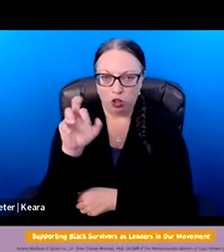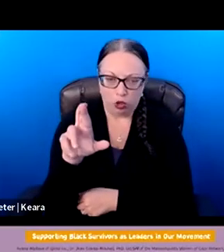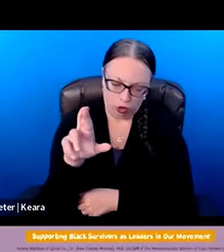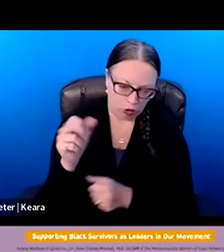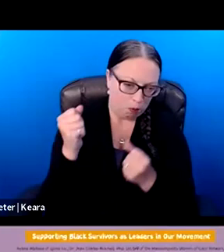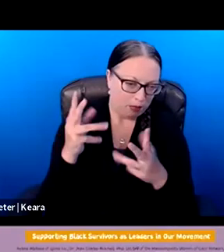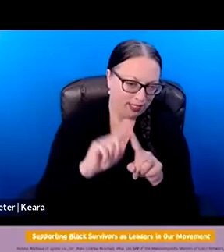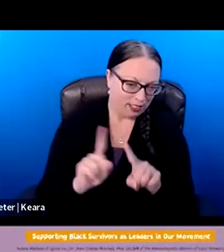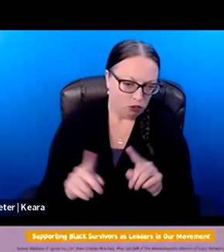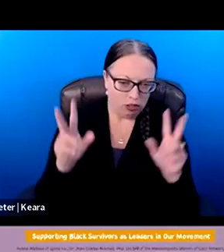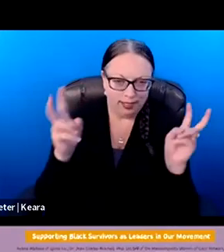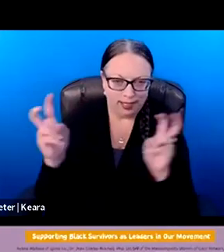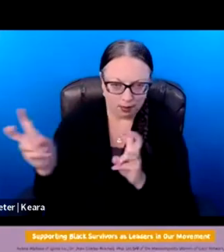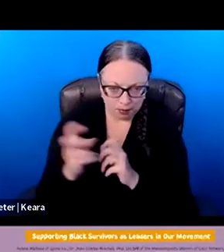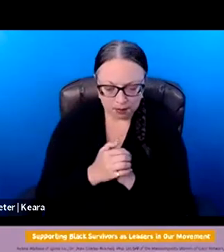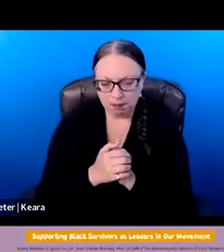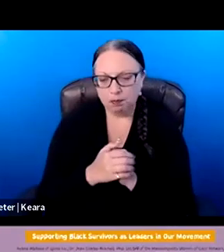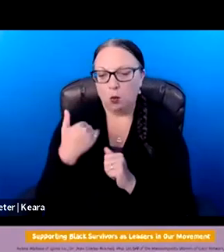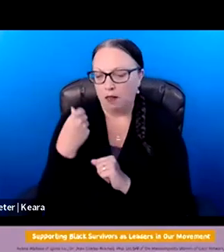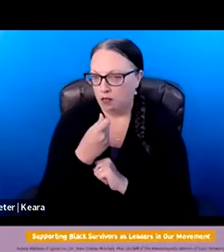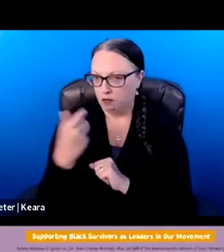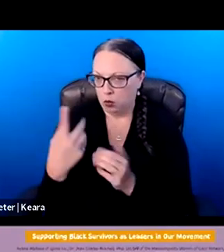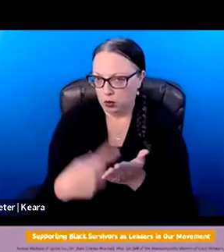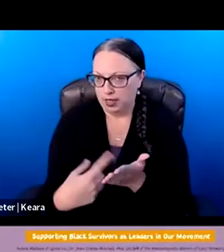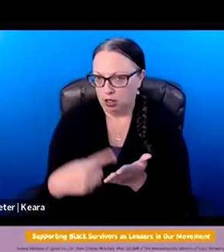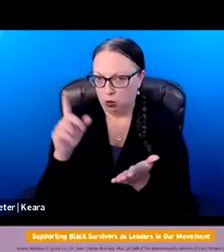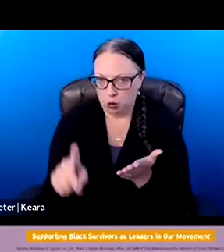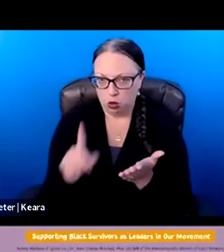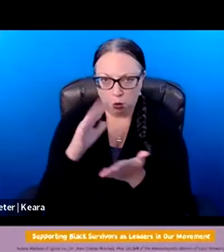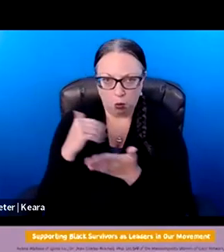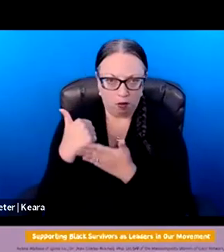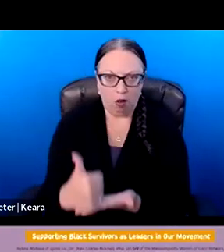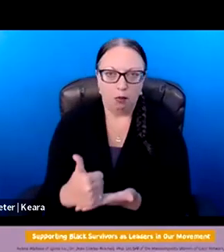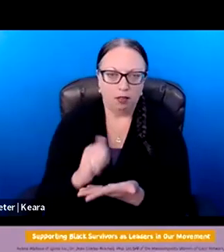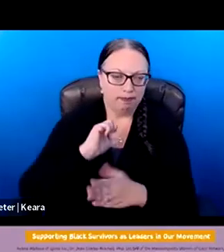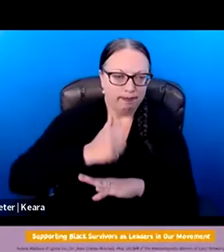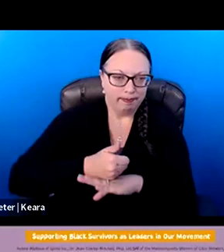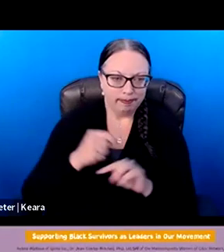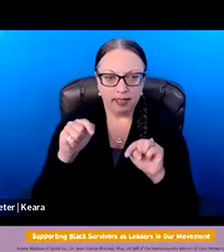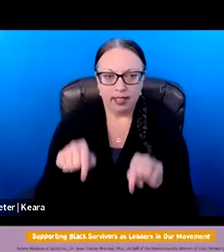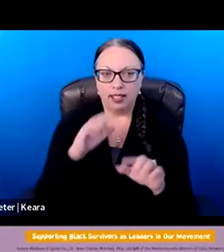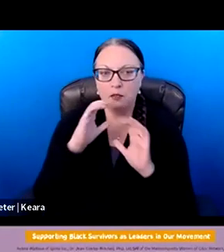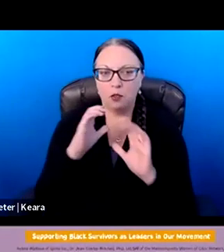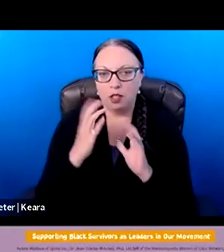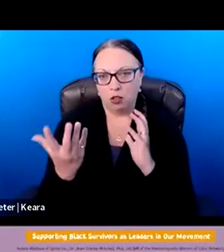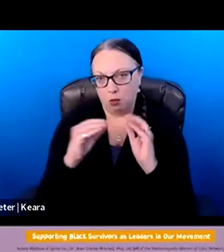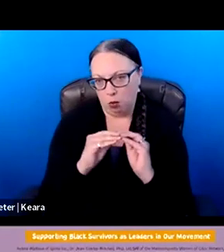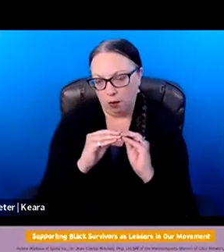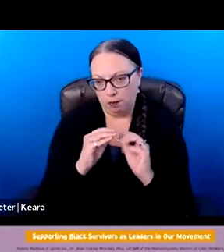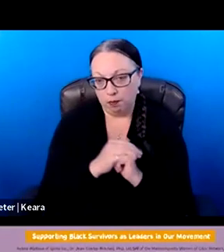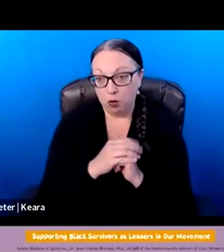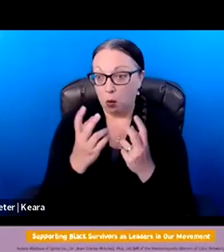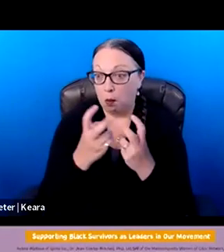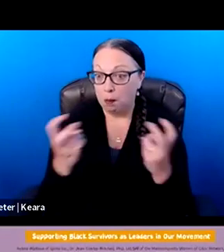some drafted discussion questions that'll help us frame out this conversation some more. And so any of the panel guests, did you want to